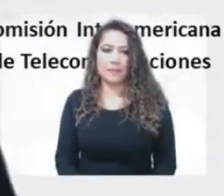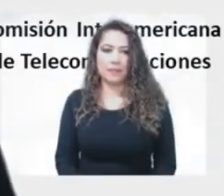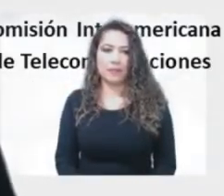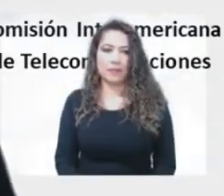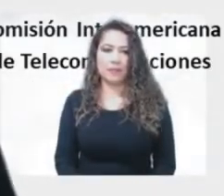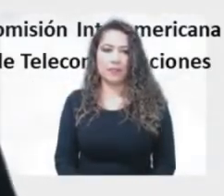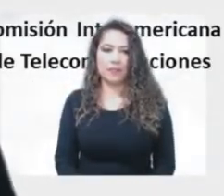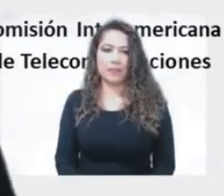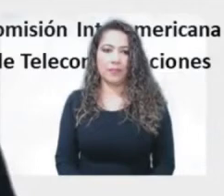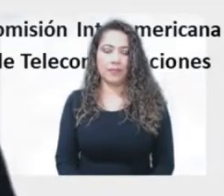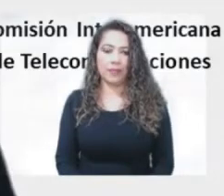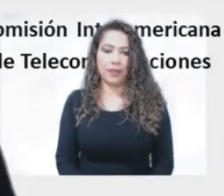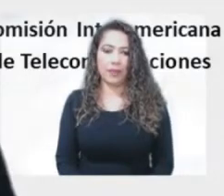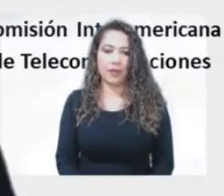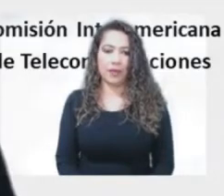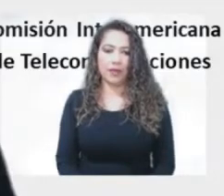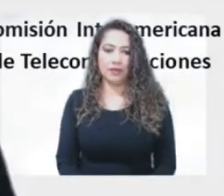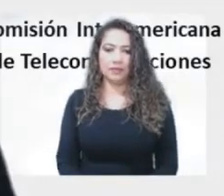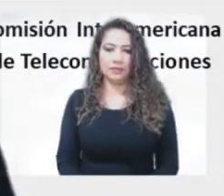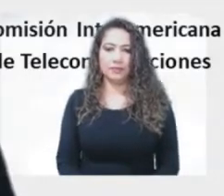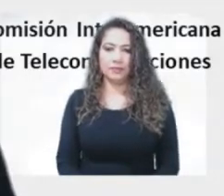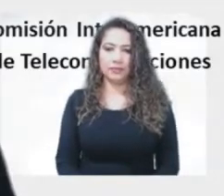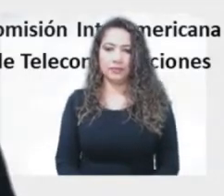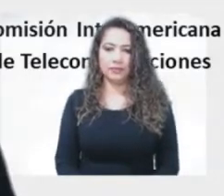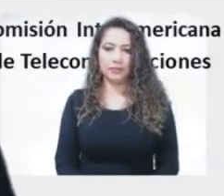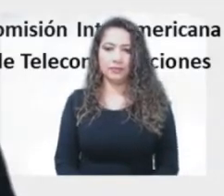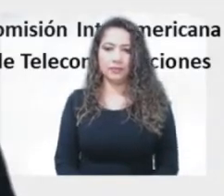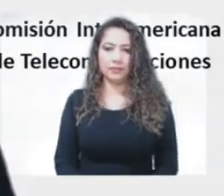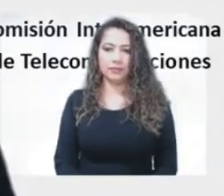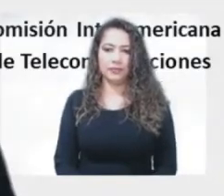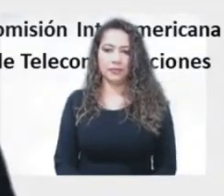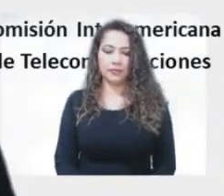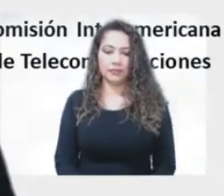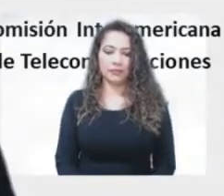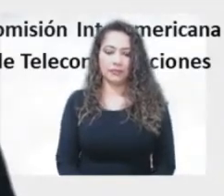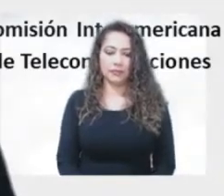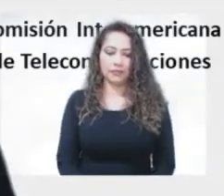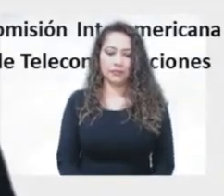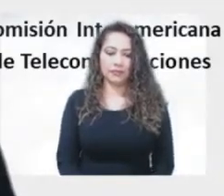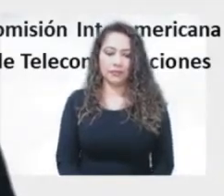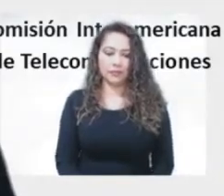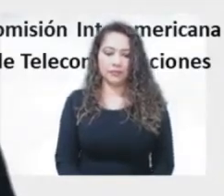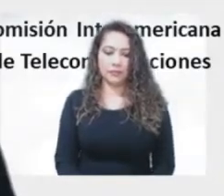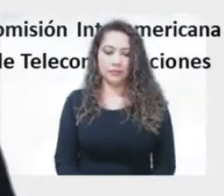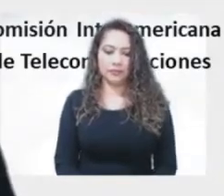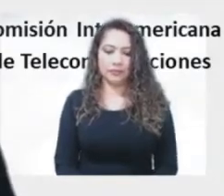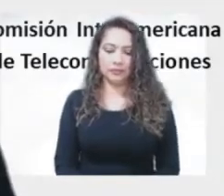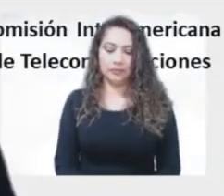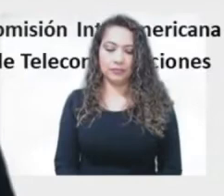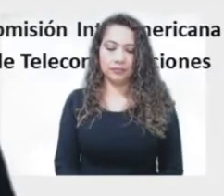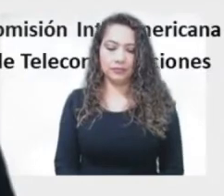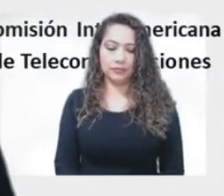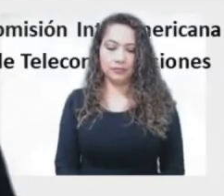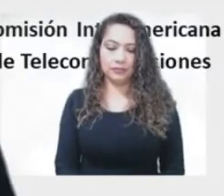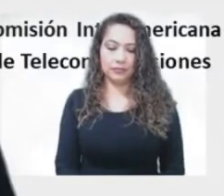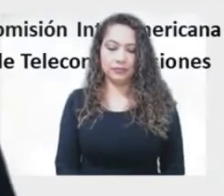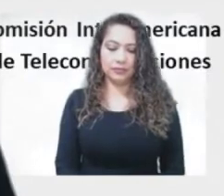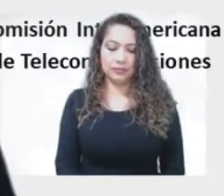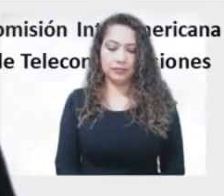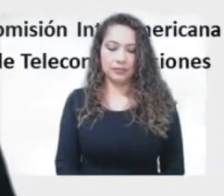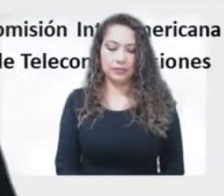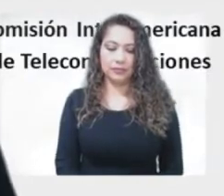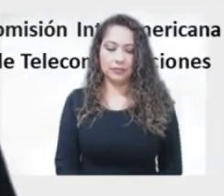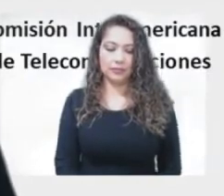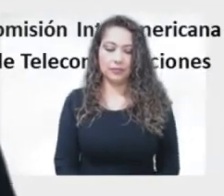world, and 50% of them live in, with no connectivity at all.